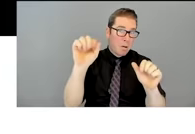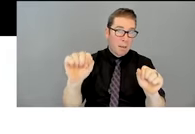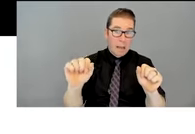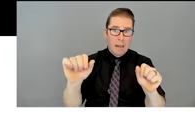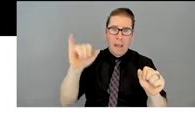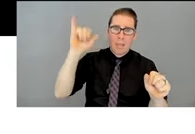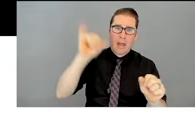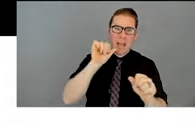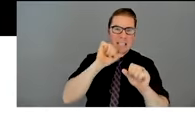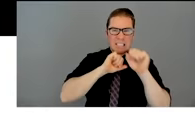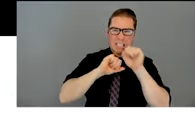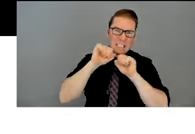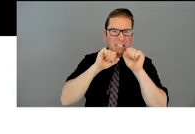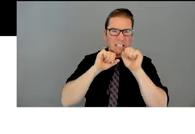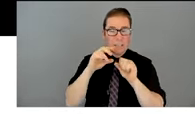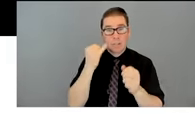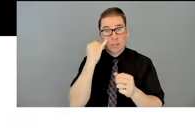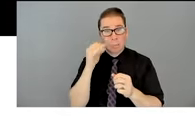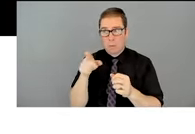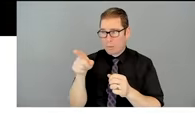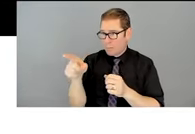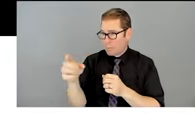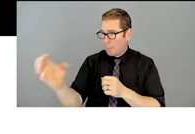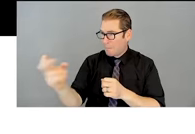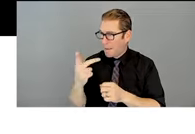If they're back in my class the next time.